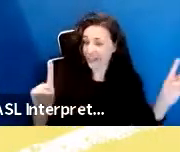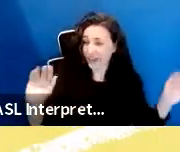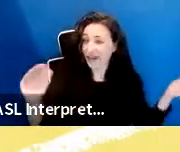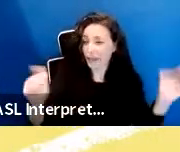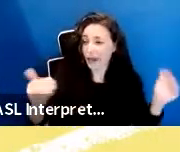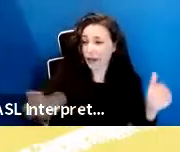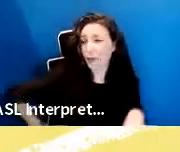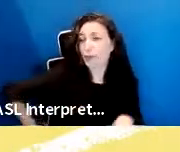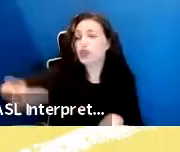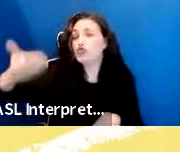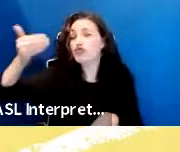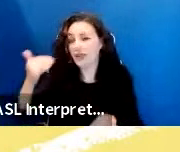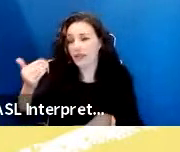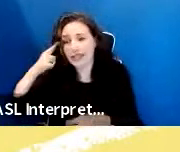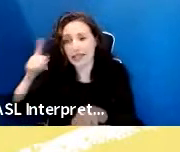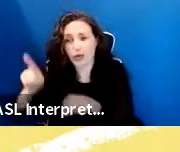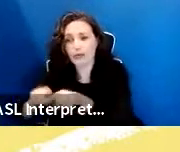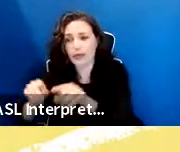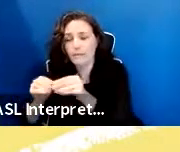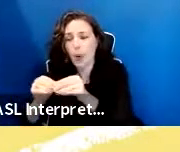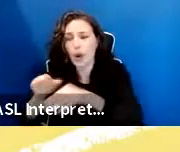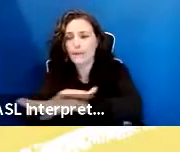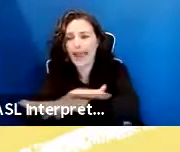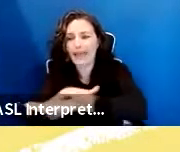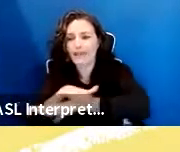are platform agnostic.